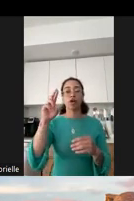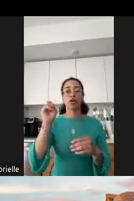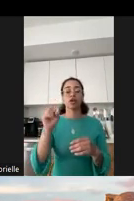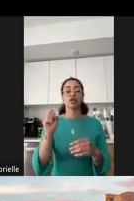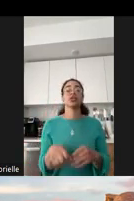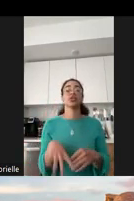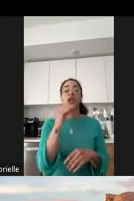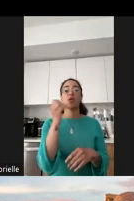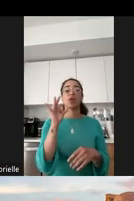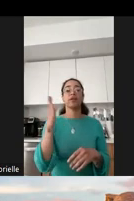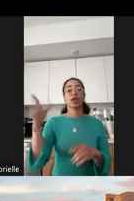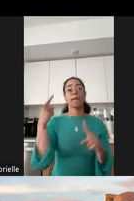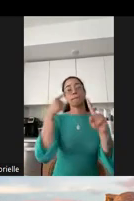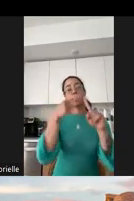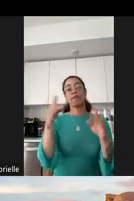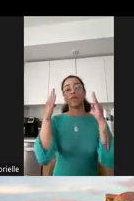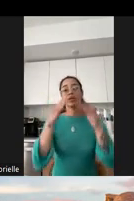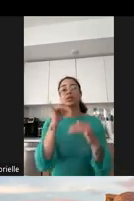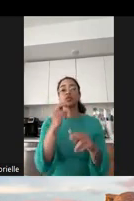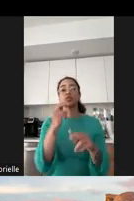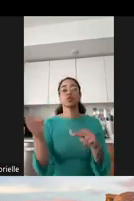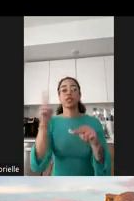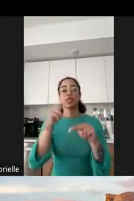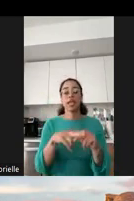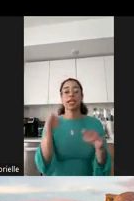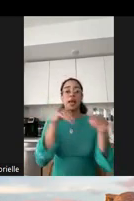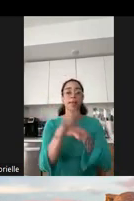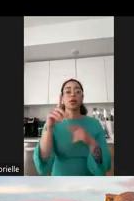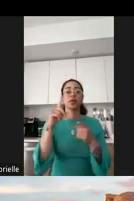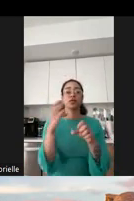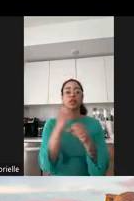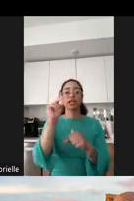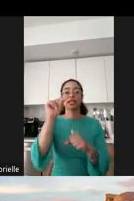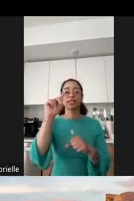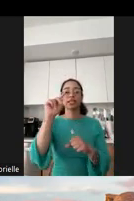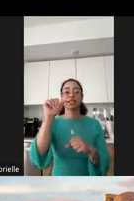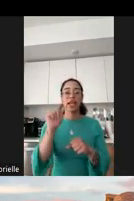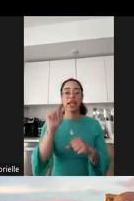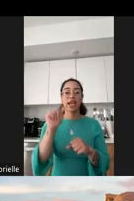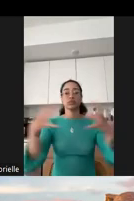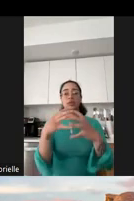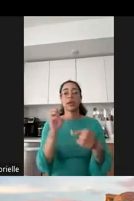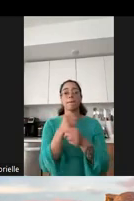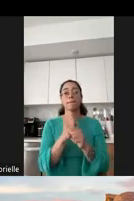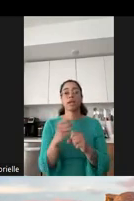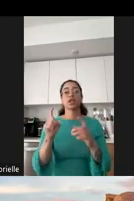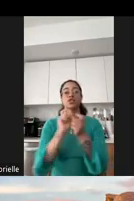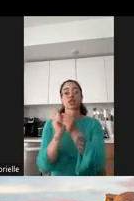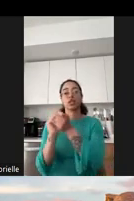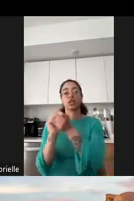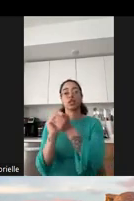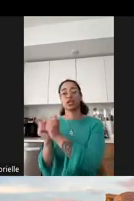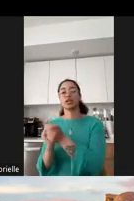from constituents. They also strive to gather data to assist organizations with making effective change and